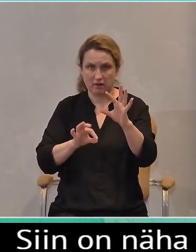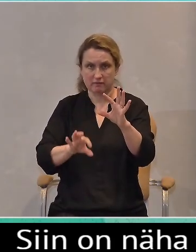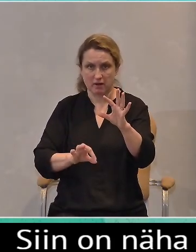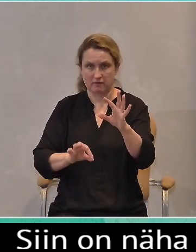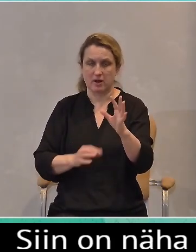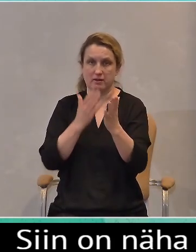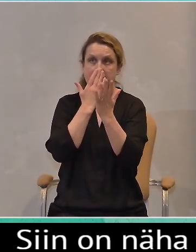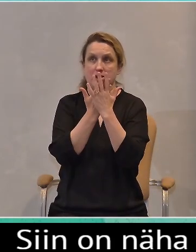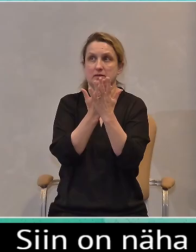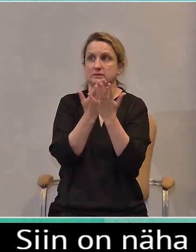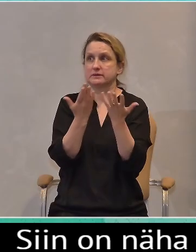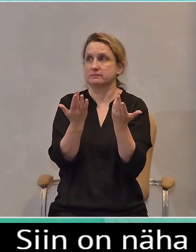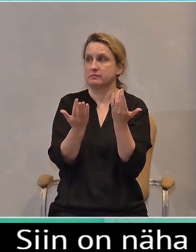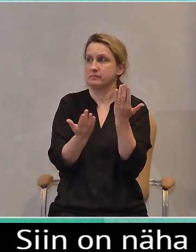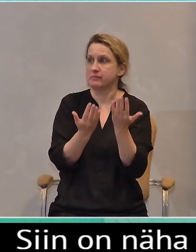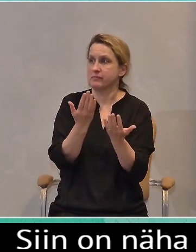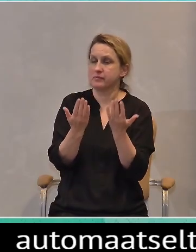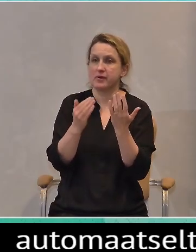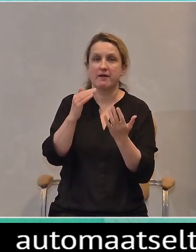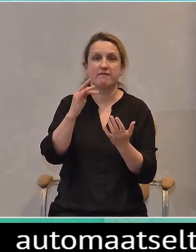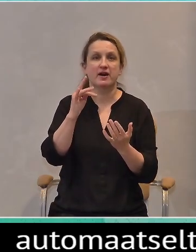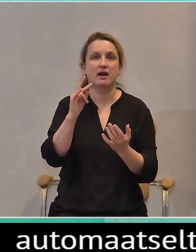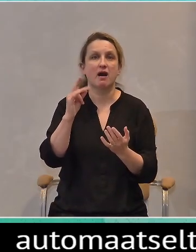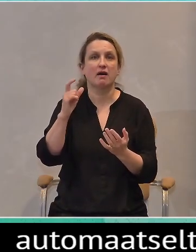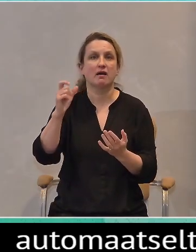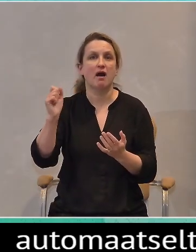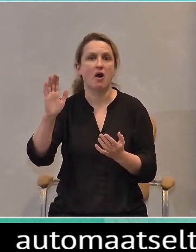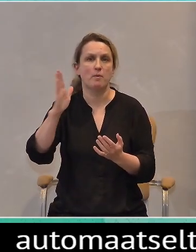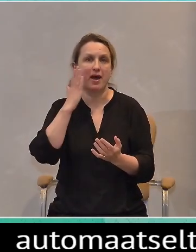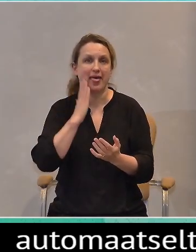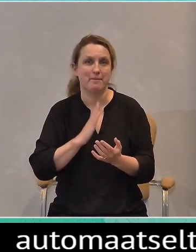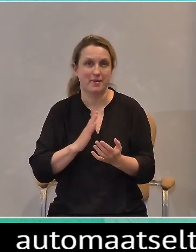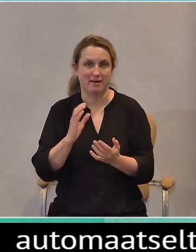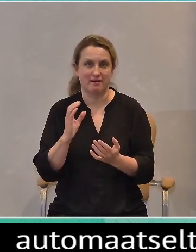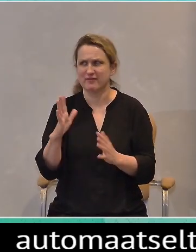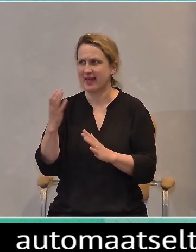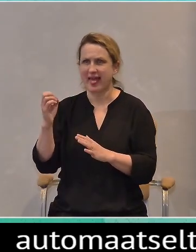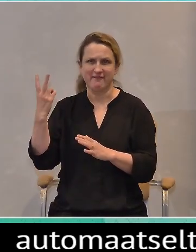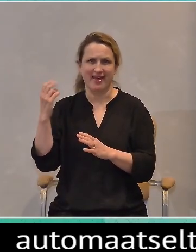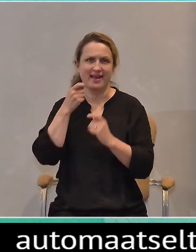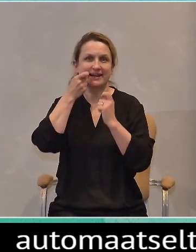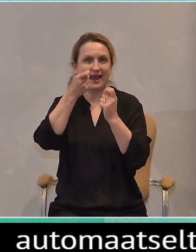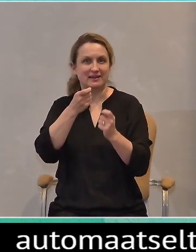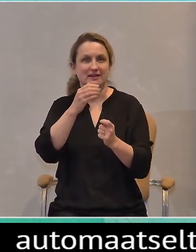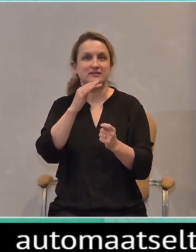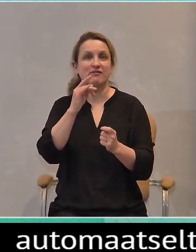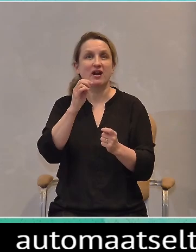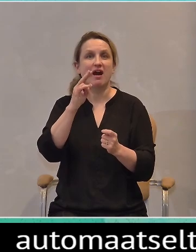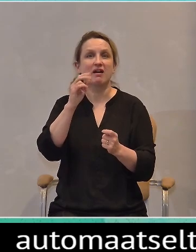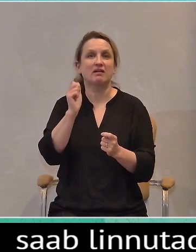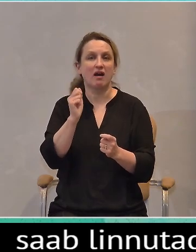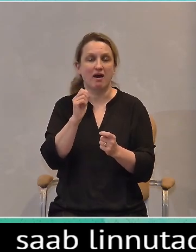diagnosis. We can reflect results of analysis here. When